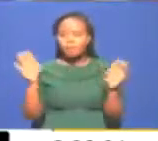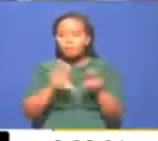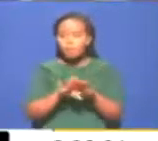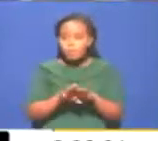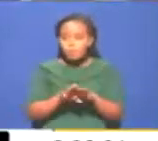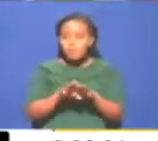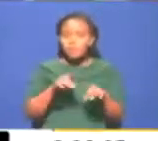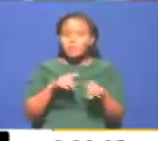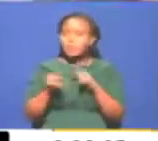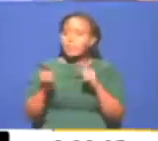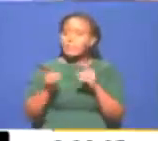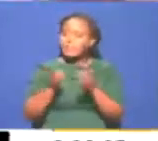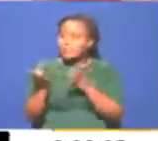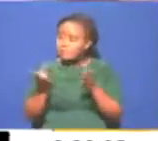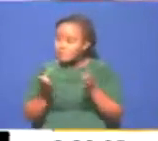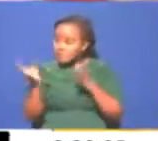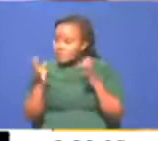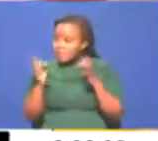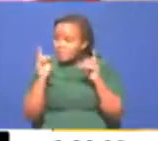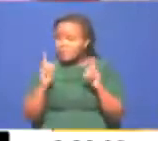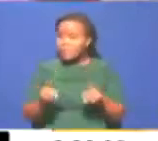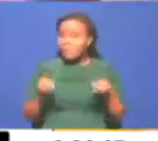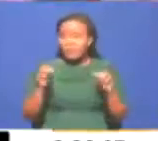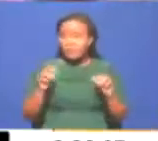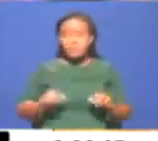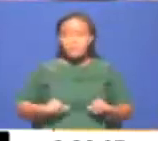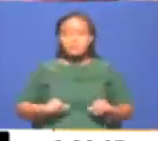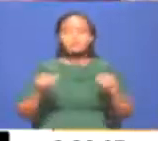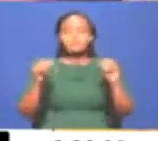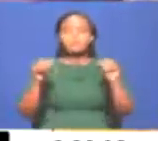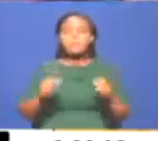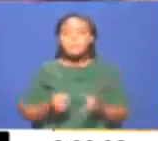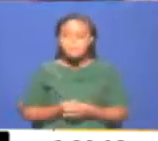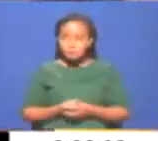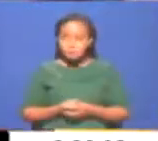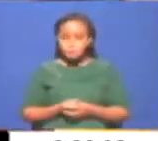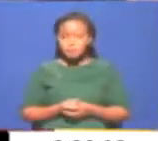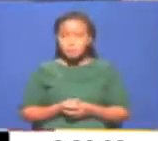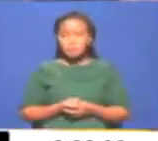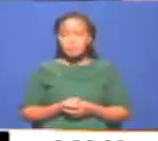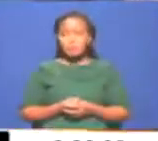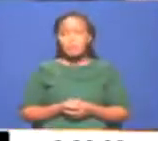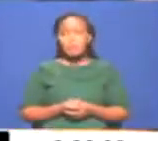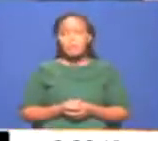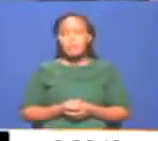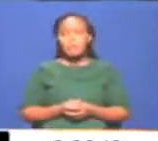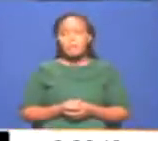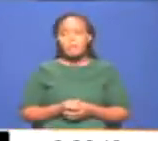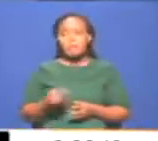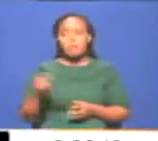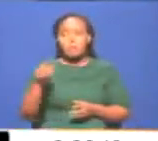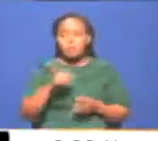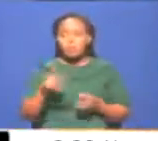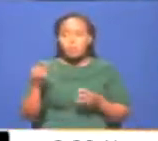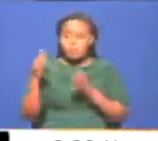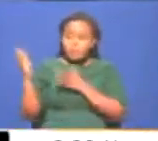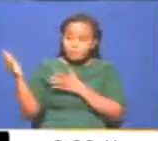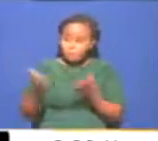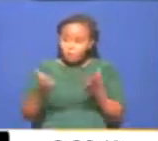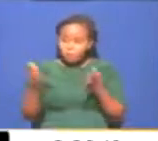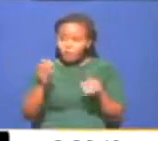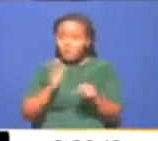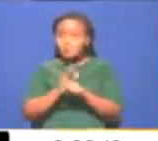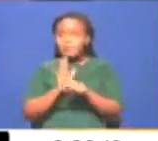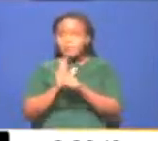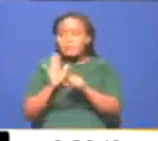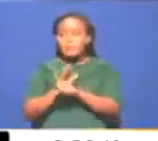go on. Bringing all technically most of the amusements that we take to